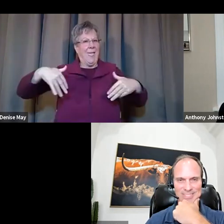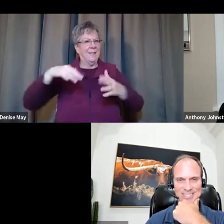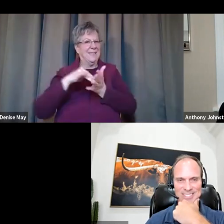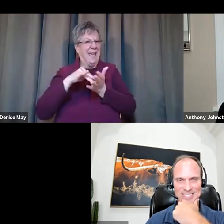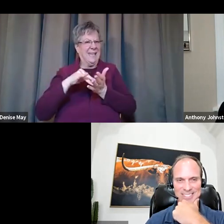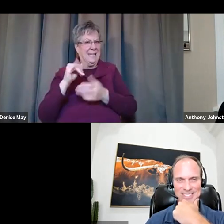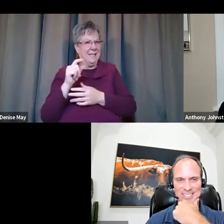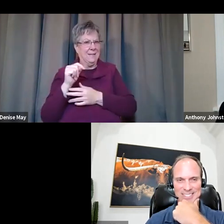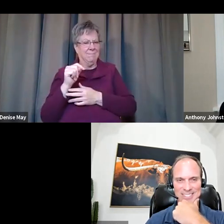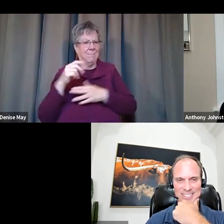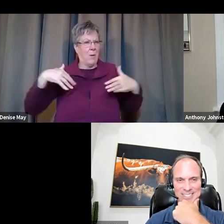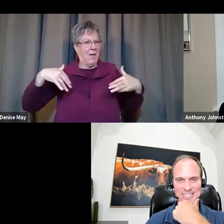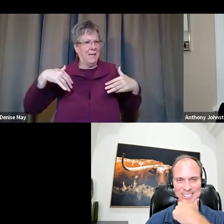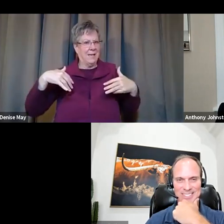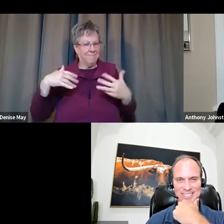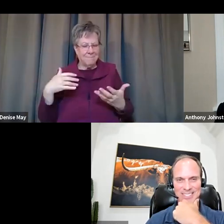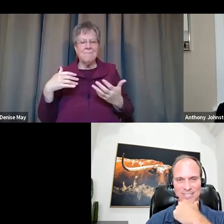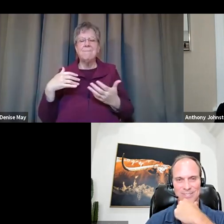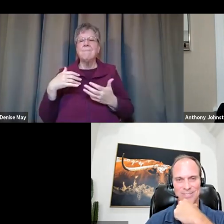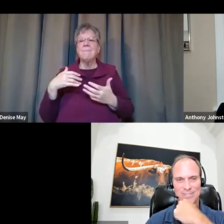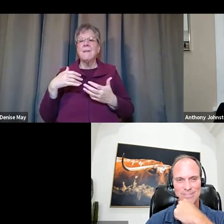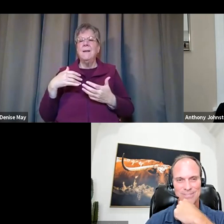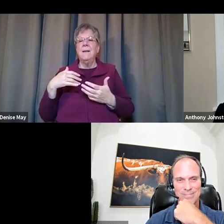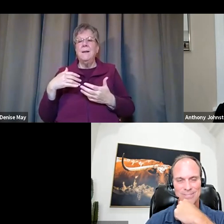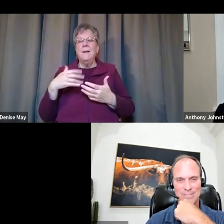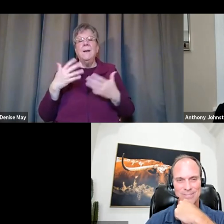have control over it. And